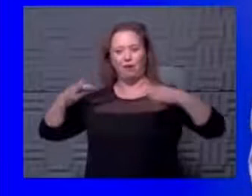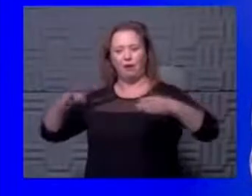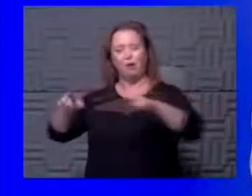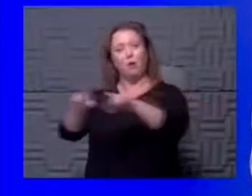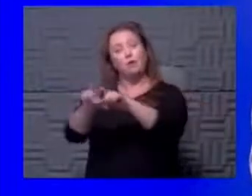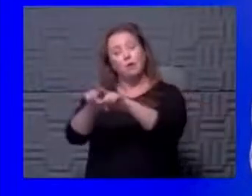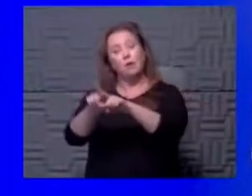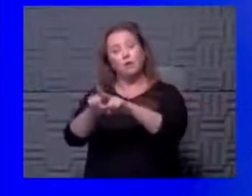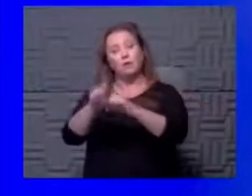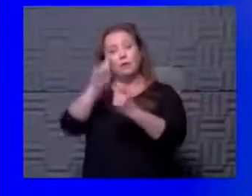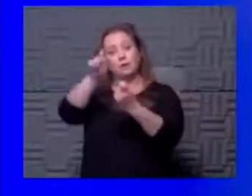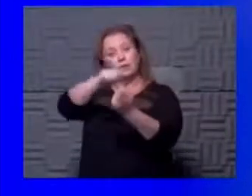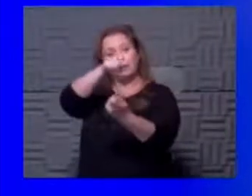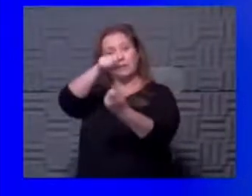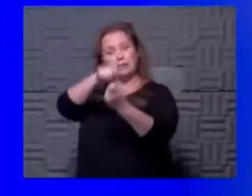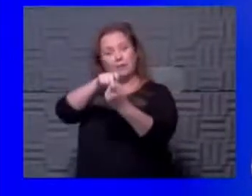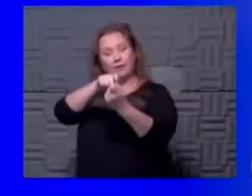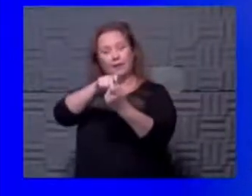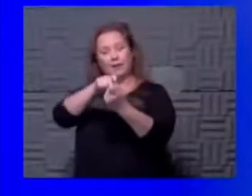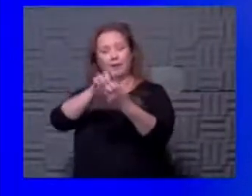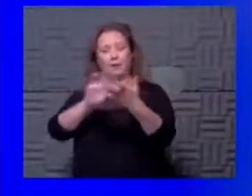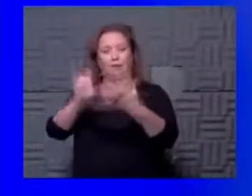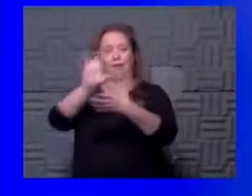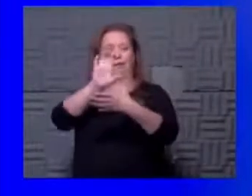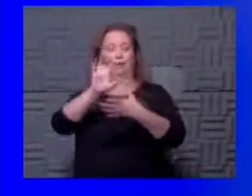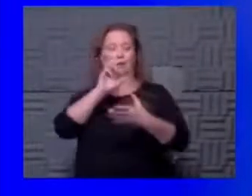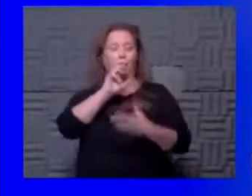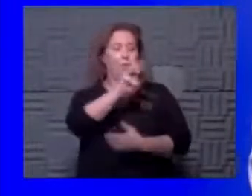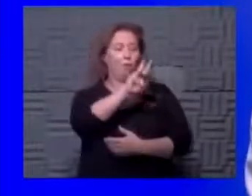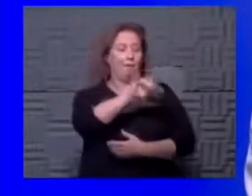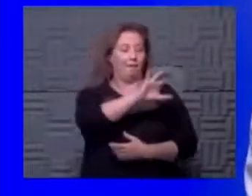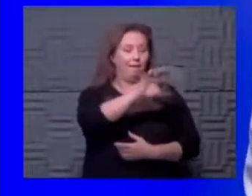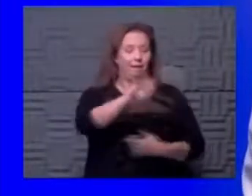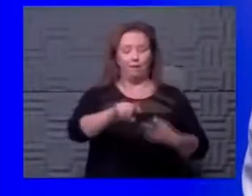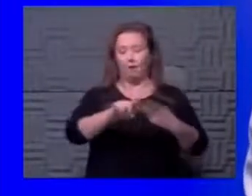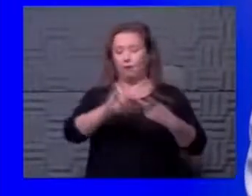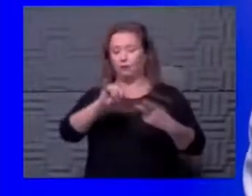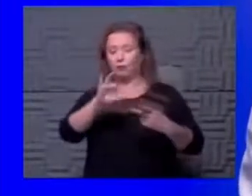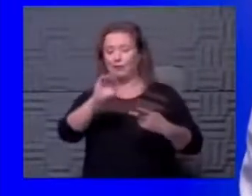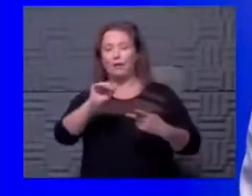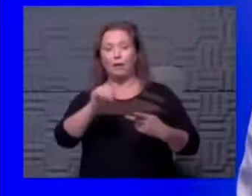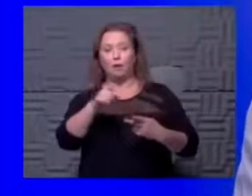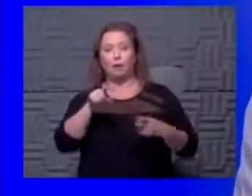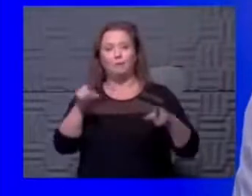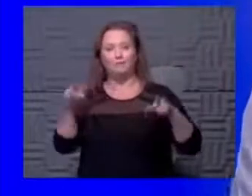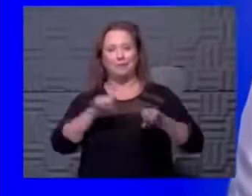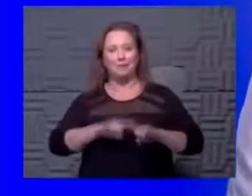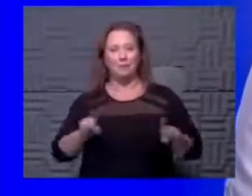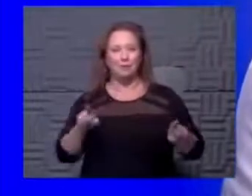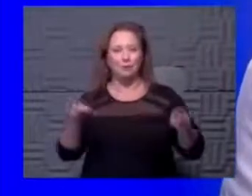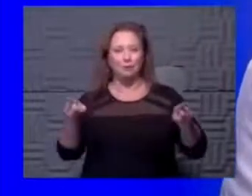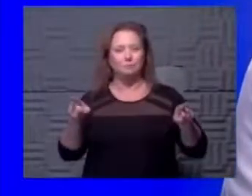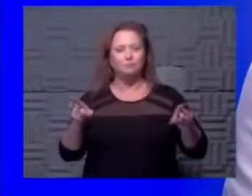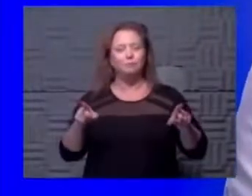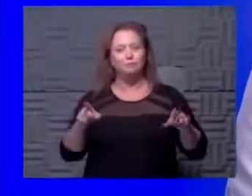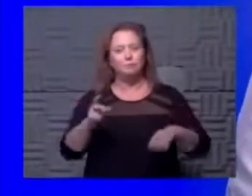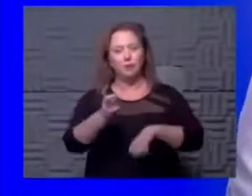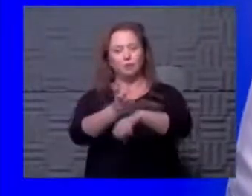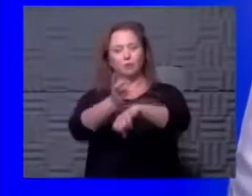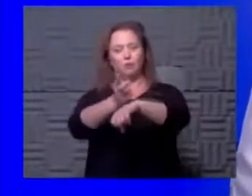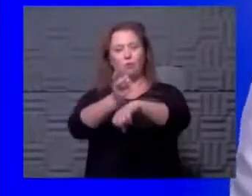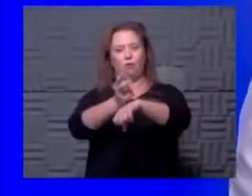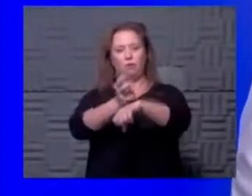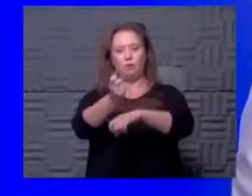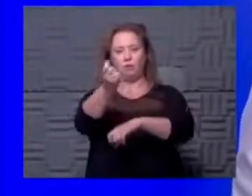have specific gating criteria for things like Wyandotte County and Johnson County, and those are different as well. So it is difficult